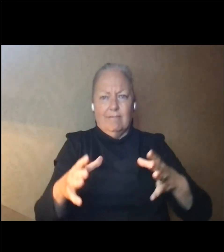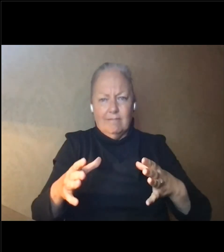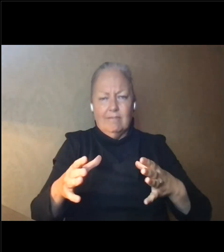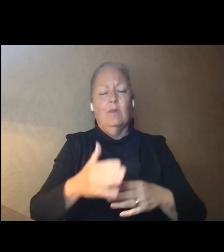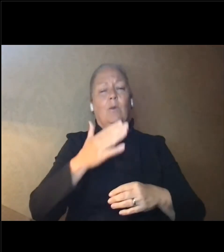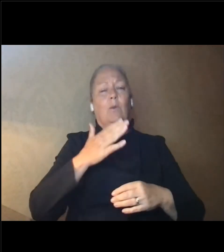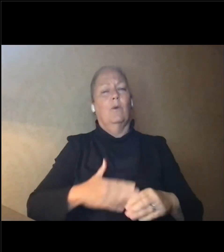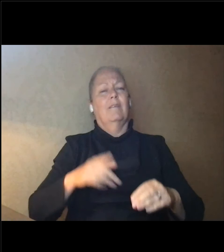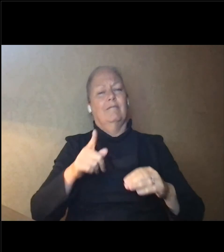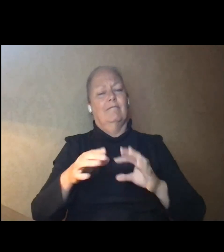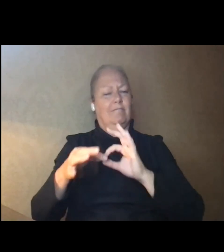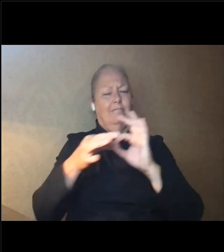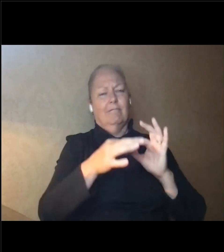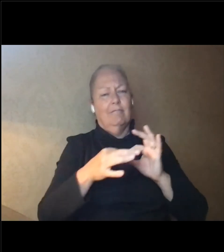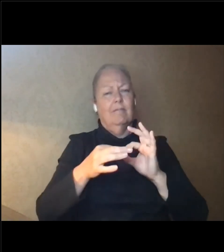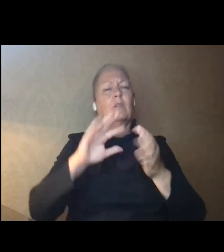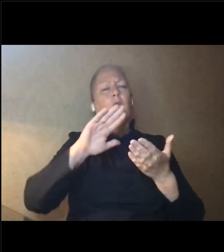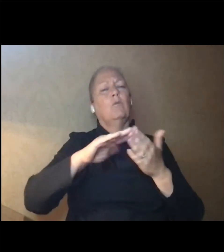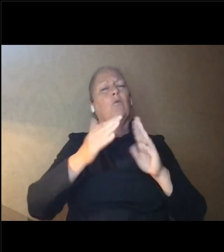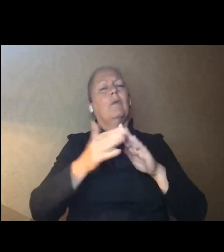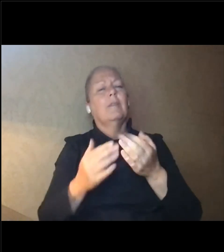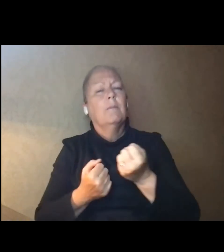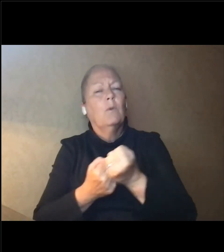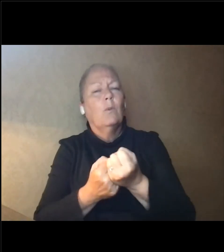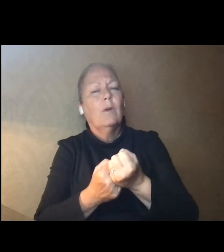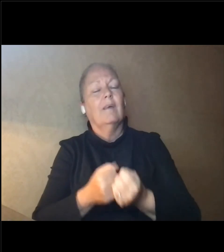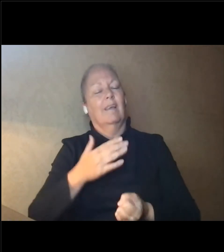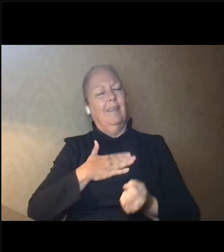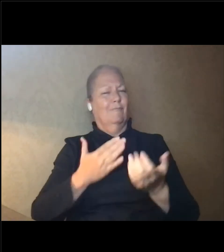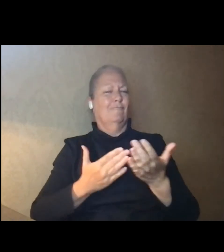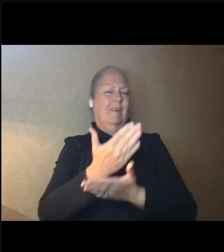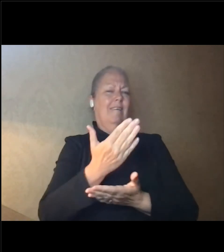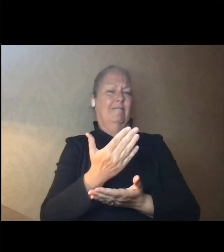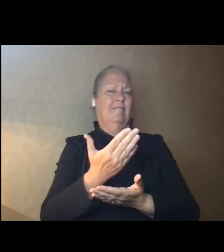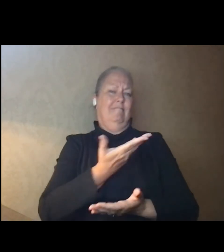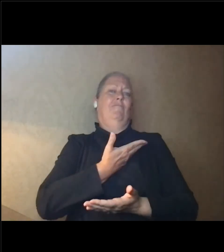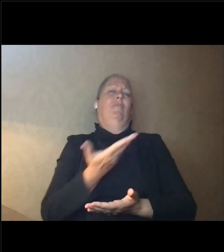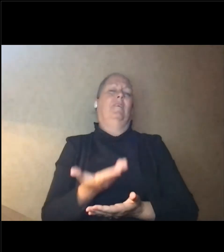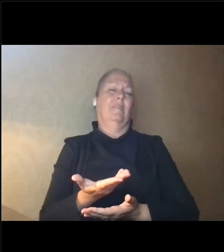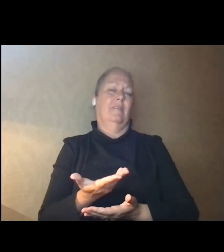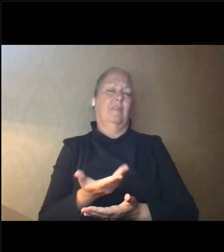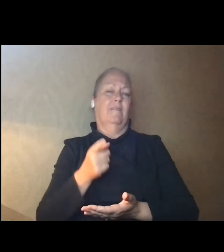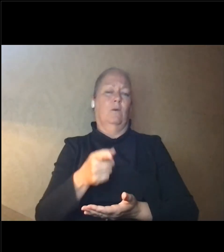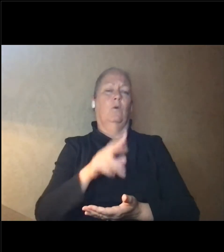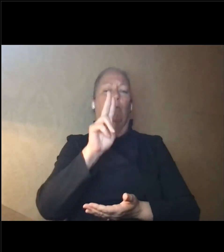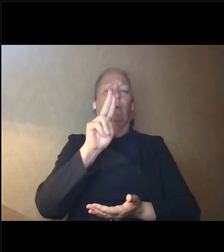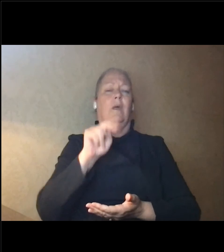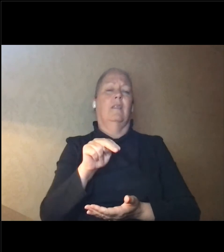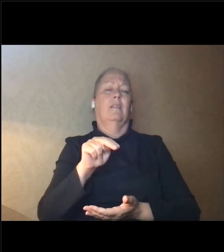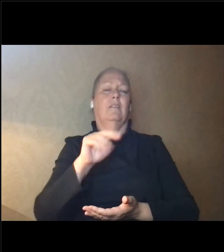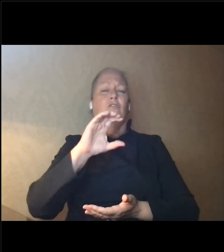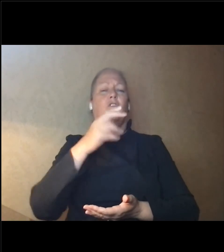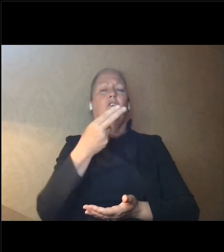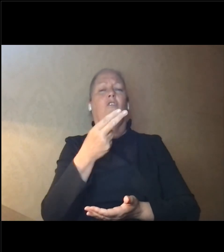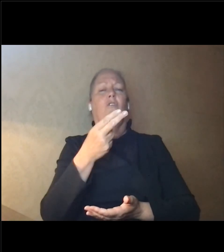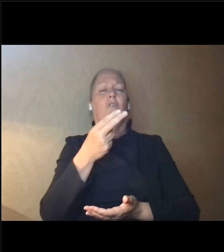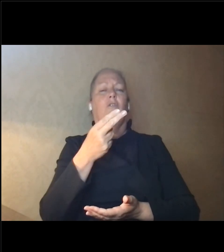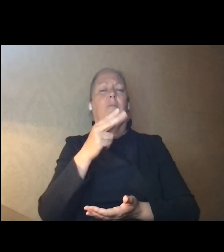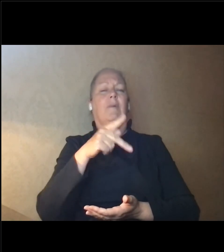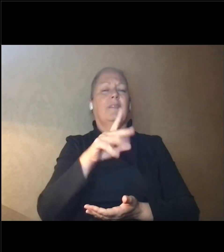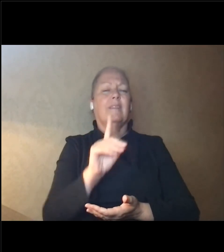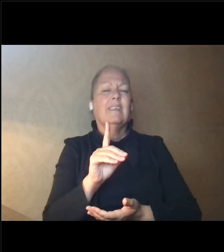of community support system, which is again our right as per the rights as per UNCRPD, we need data immensely. Thank